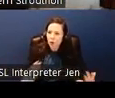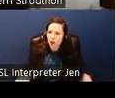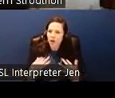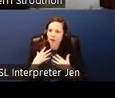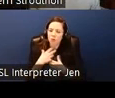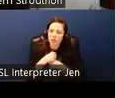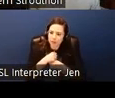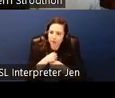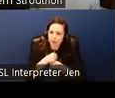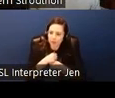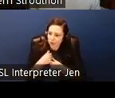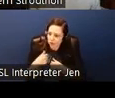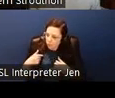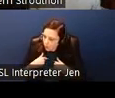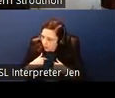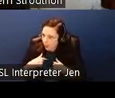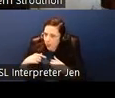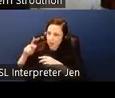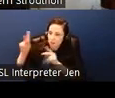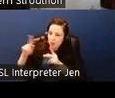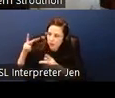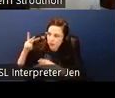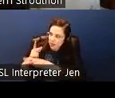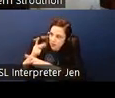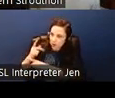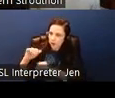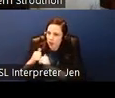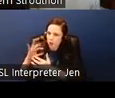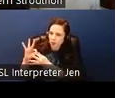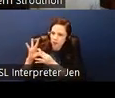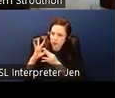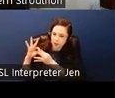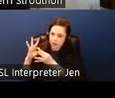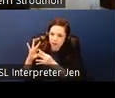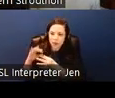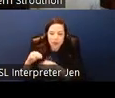caregiving between myself and the people. So we have attachment and we have authenticity.